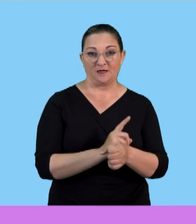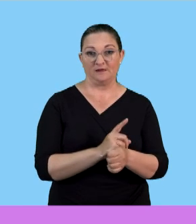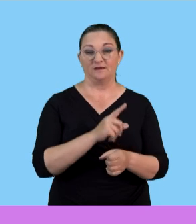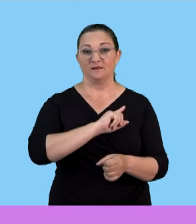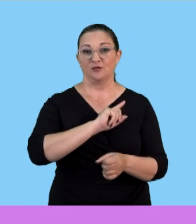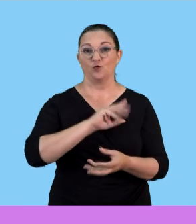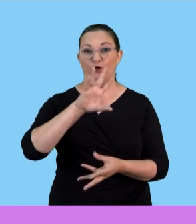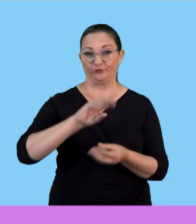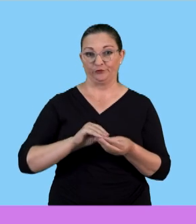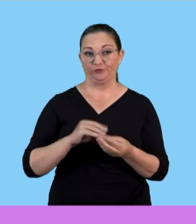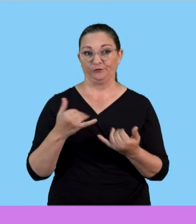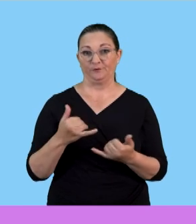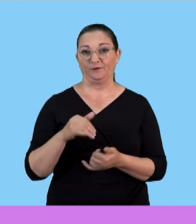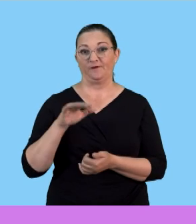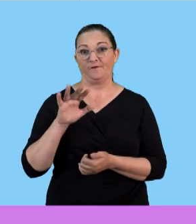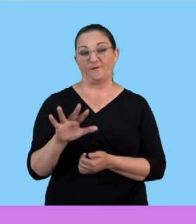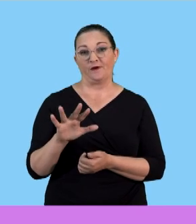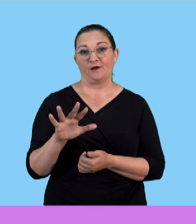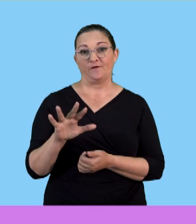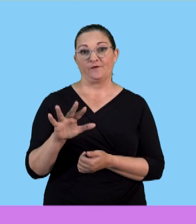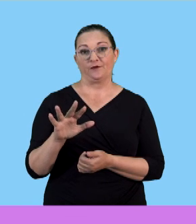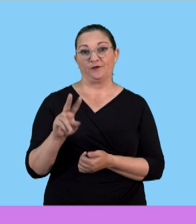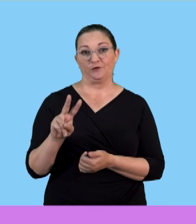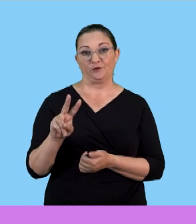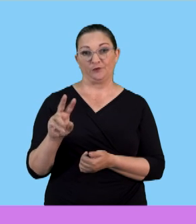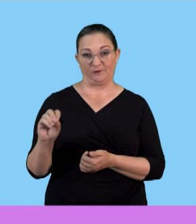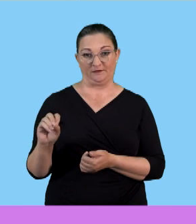this will give us a total amount of